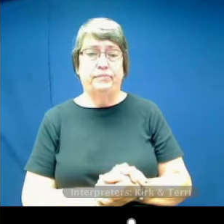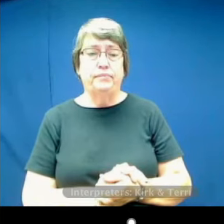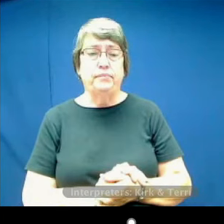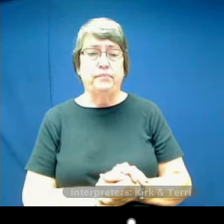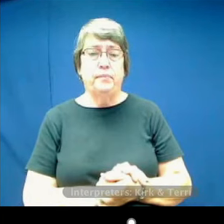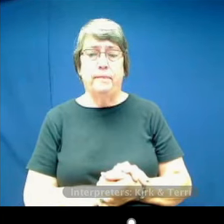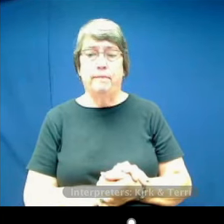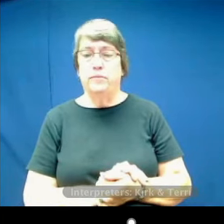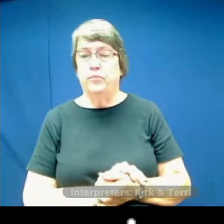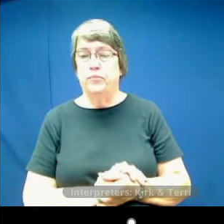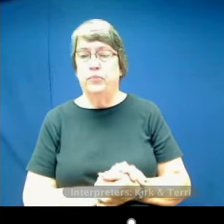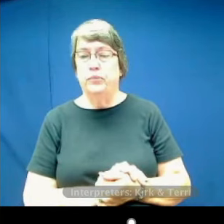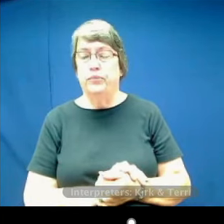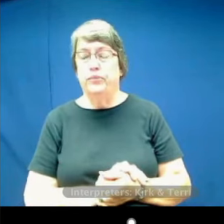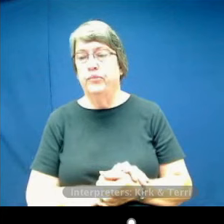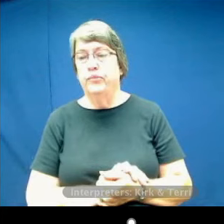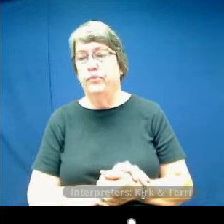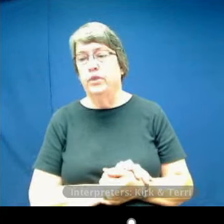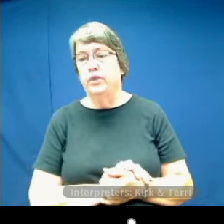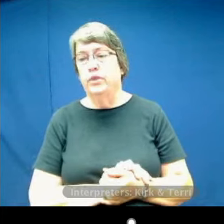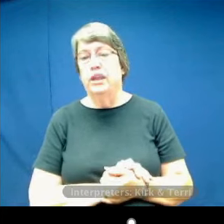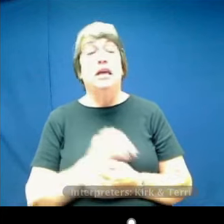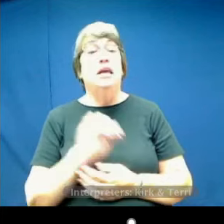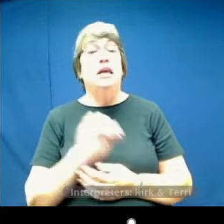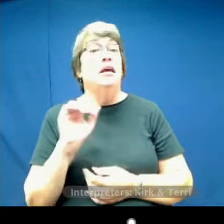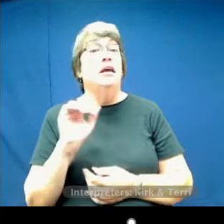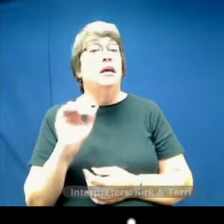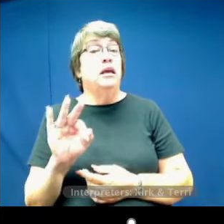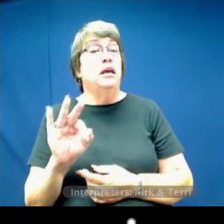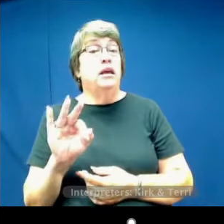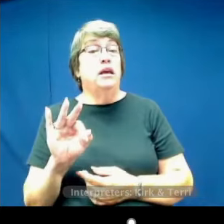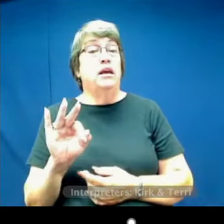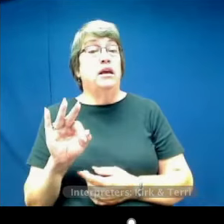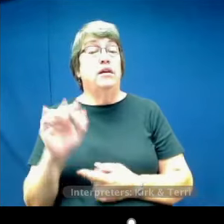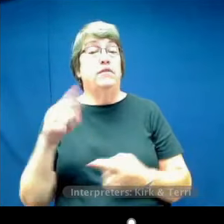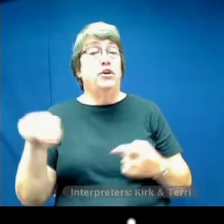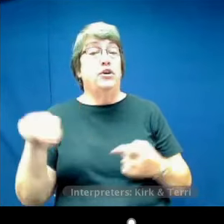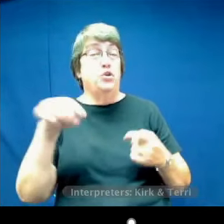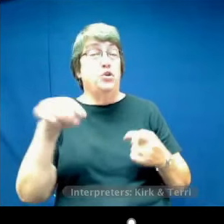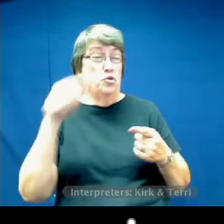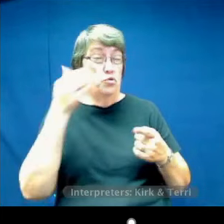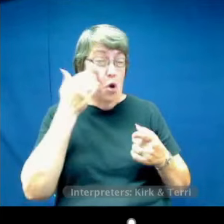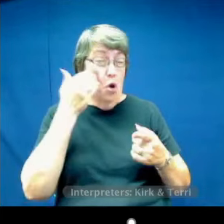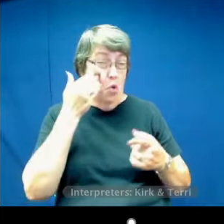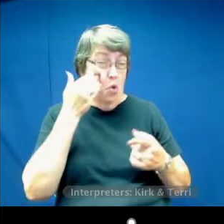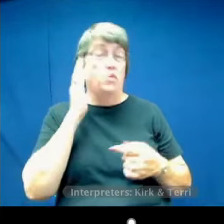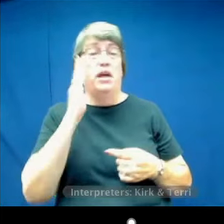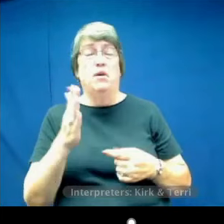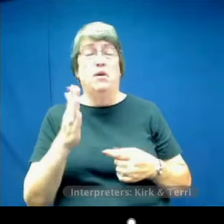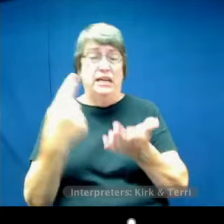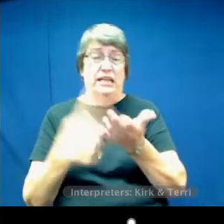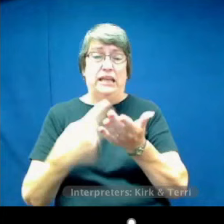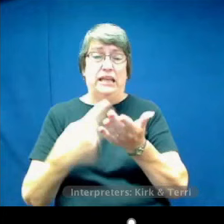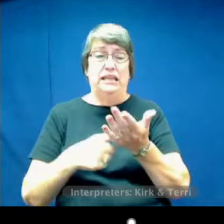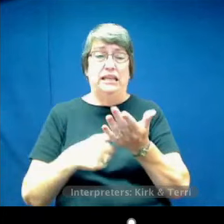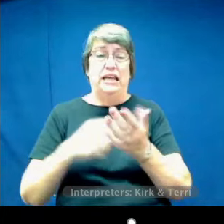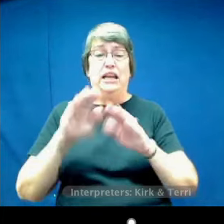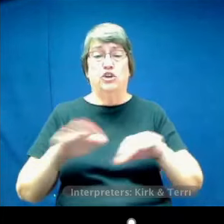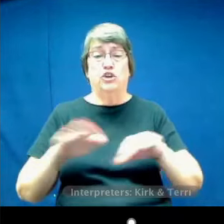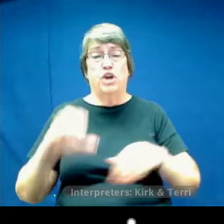If issues that you know will be litigated relate to custody of children, then the interpreter needs